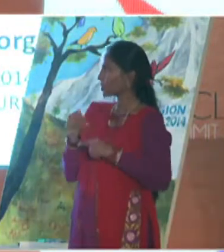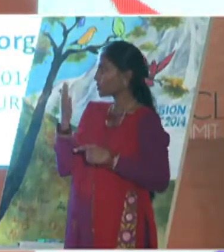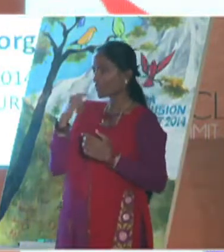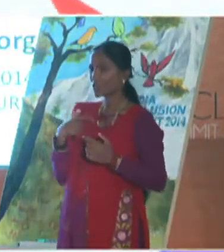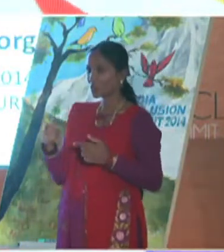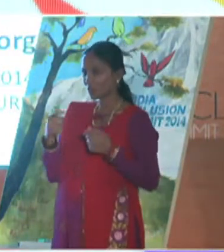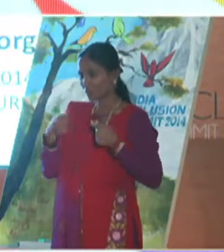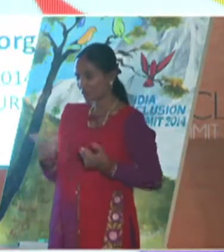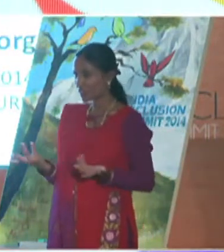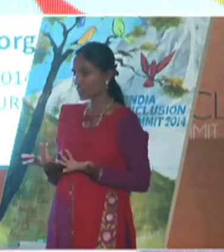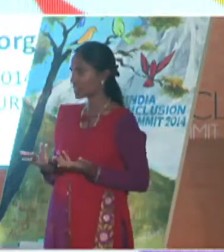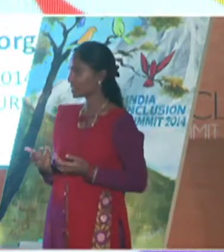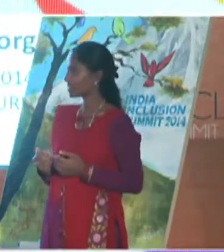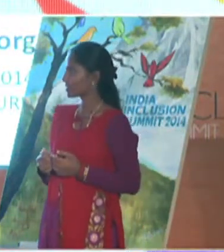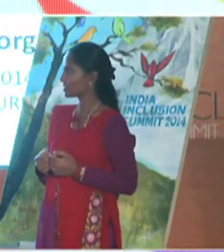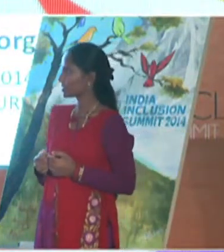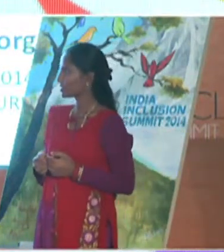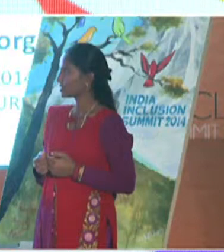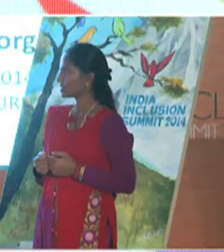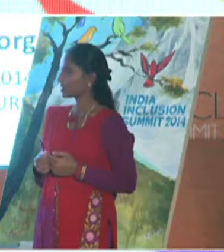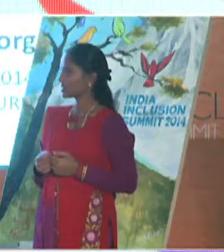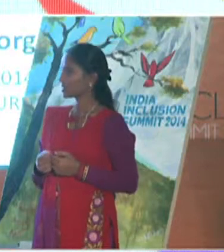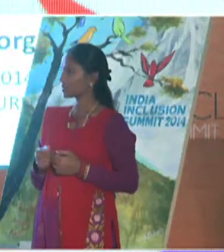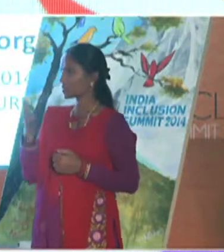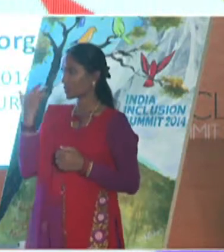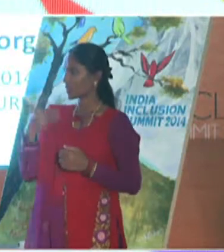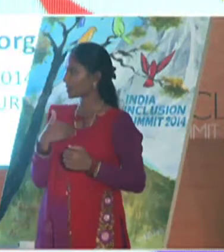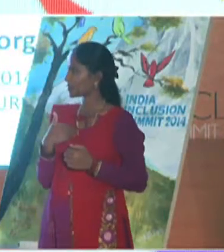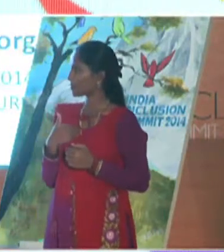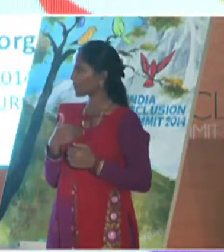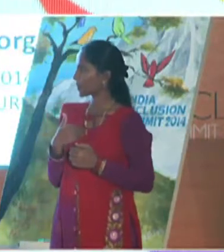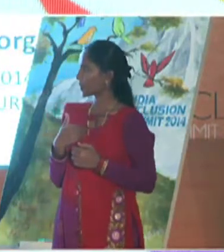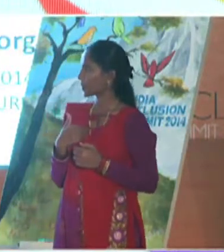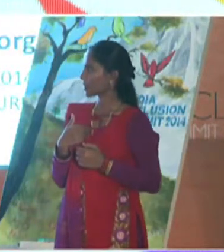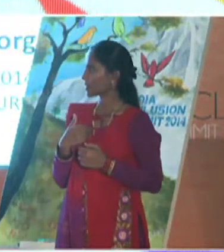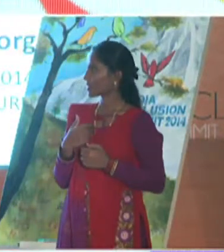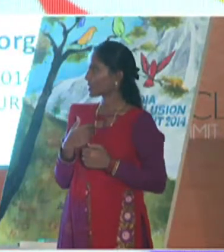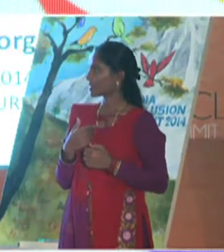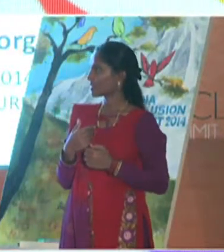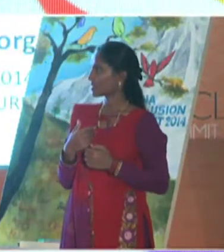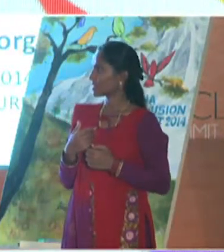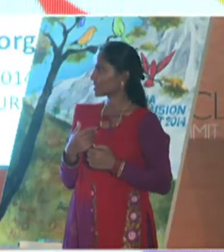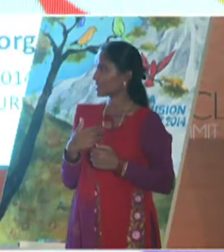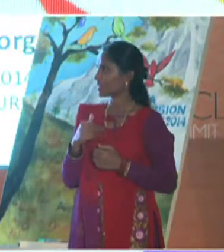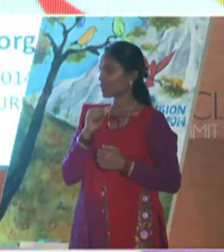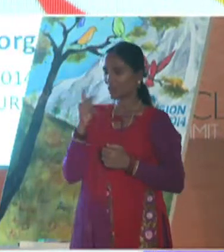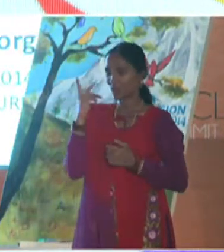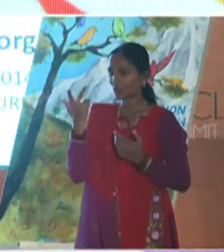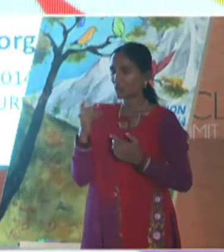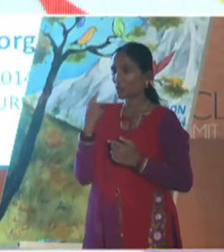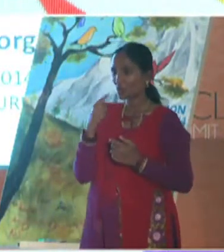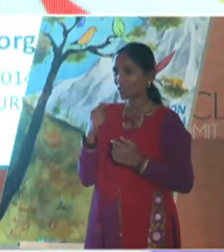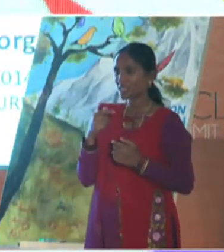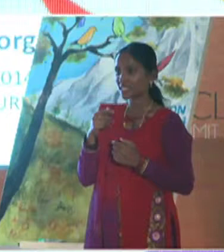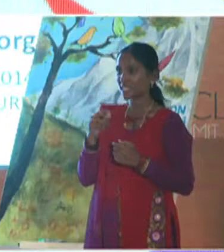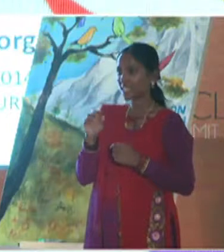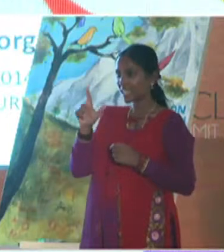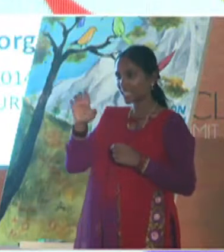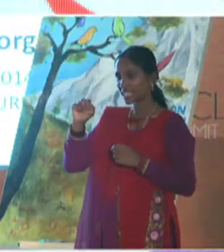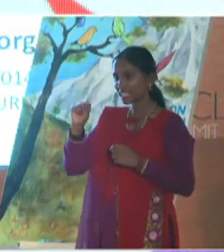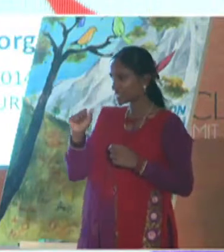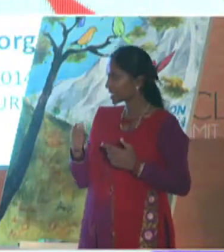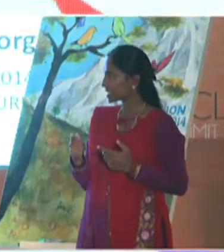it? Sabria is blind, that's obvious. I know, unfortunately, I know what it means to be excluded. I didn't have